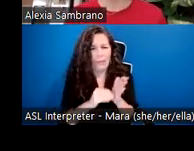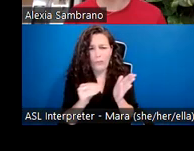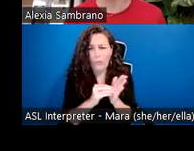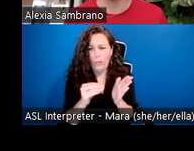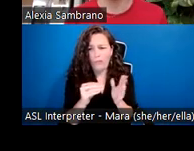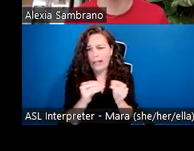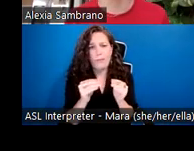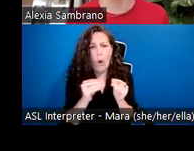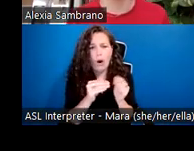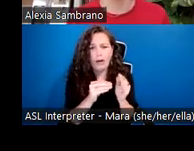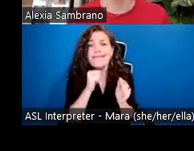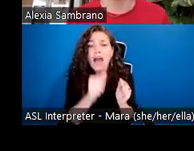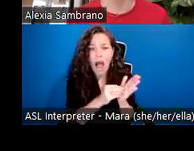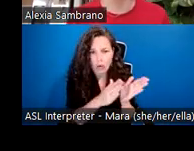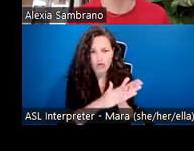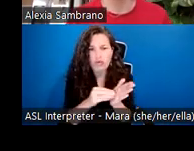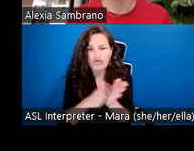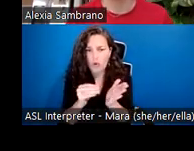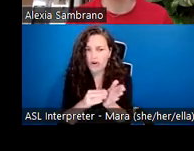that are still associated with anti-trans violence.